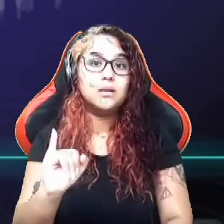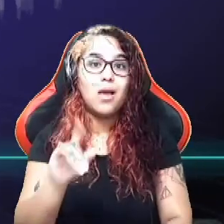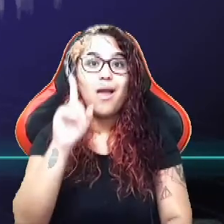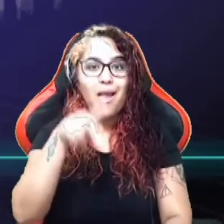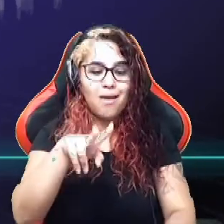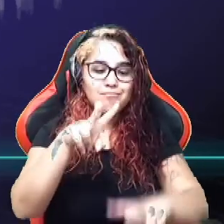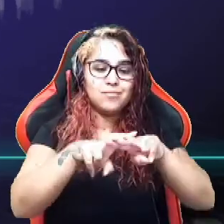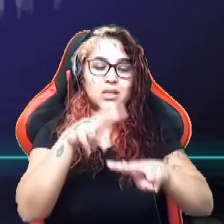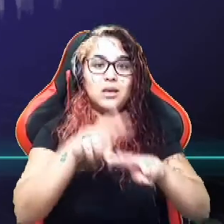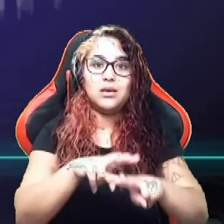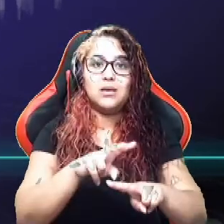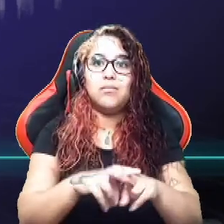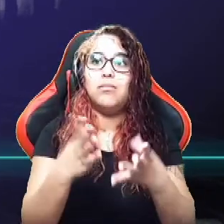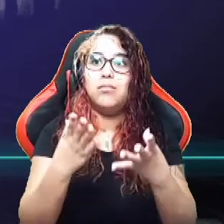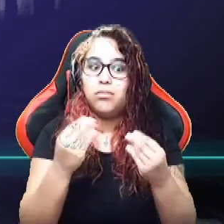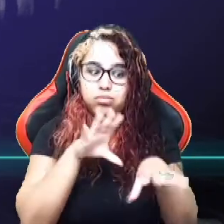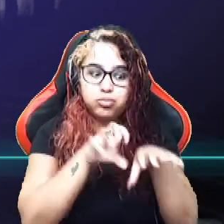So